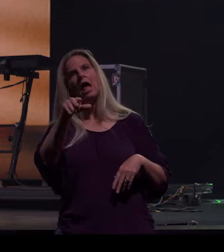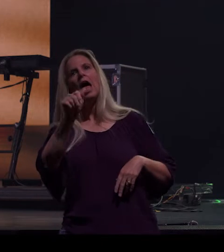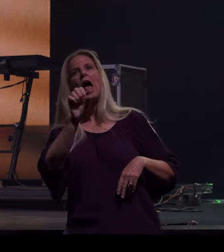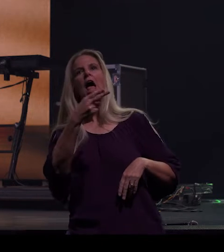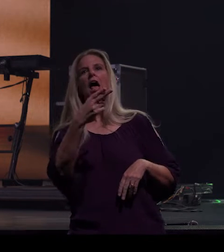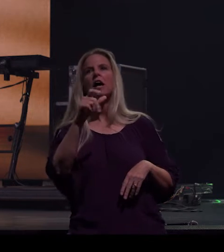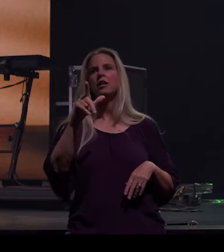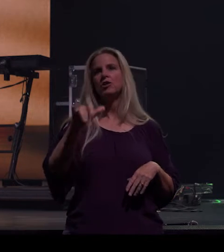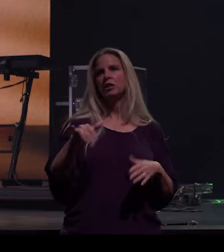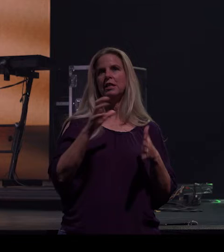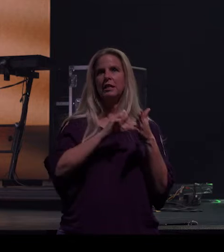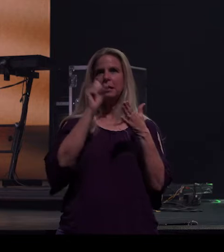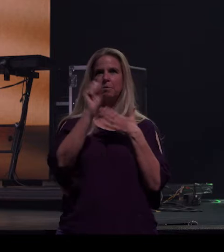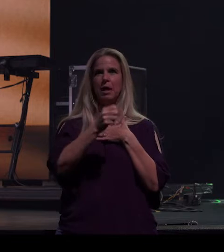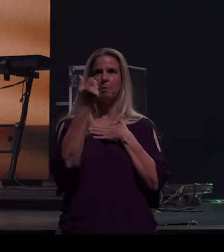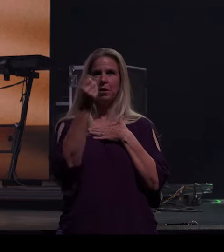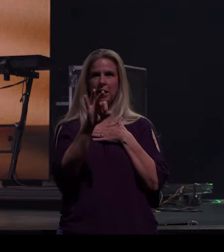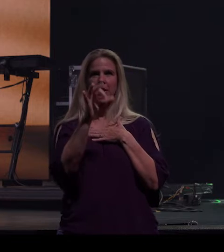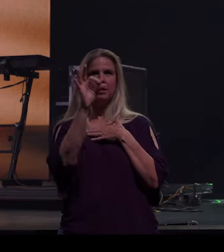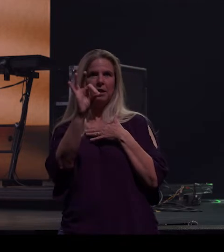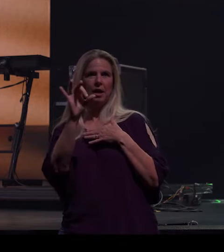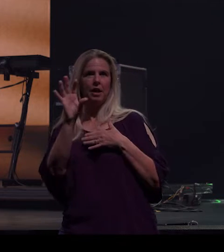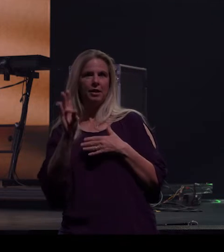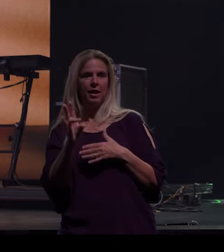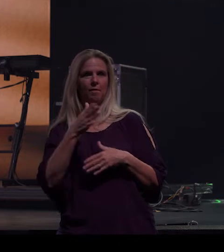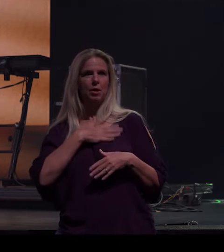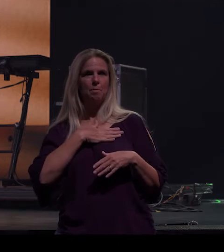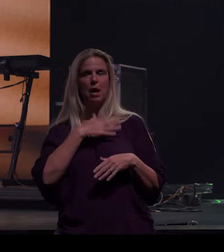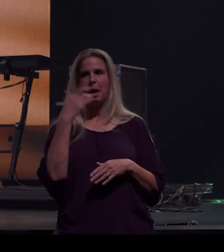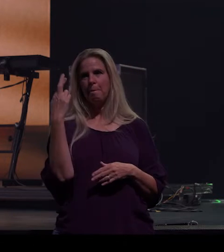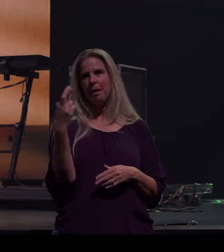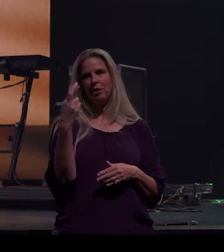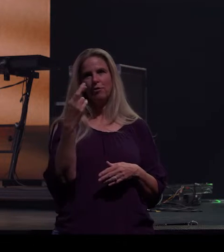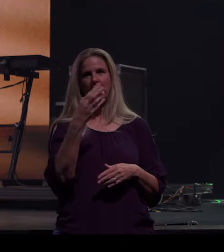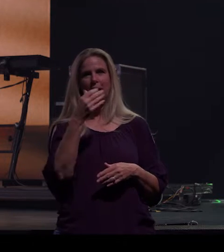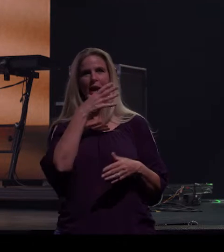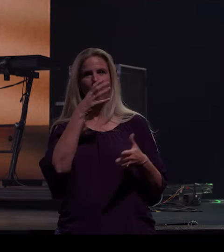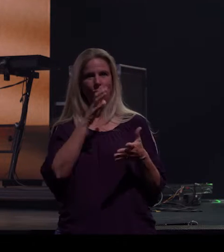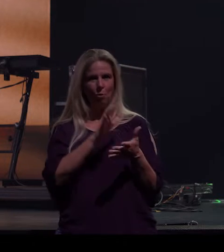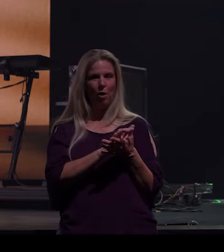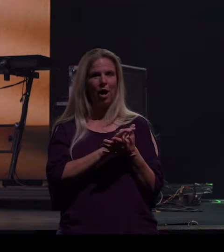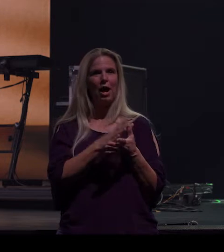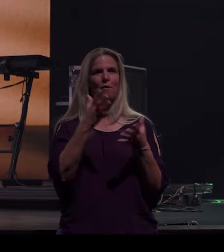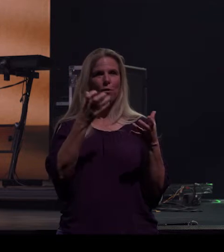in September of 1997, my best friend and wife asked us to take a trip to Las Vegas.